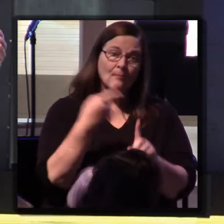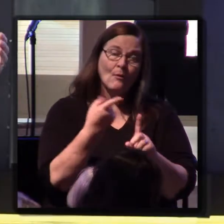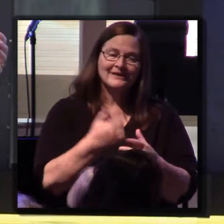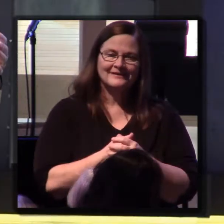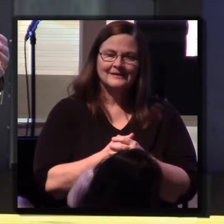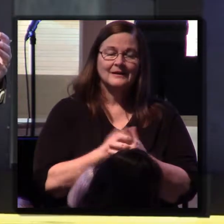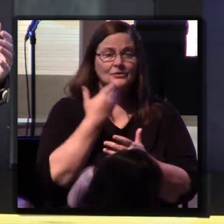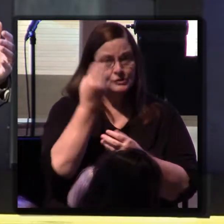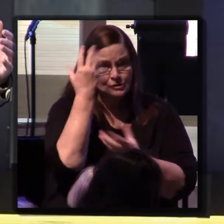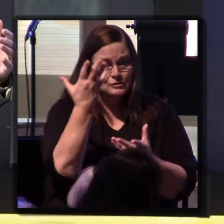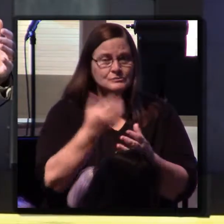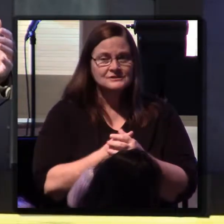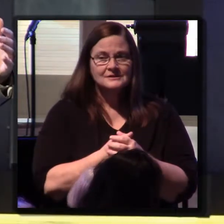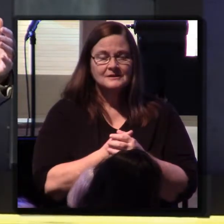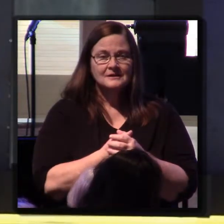little bit.